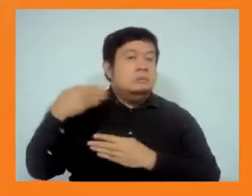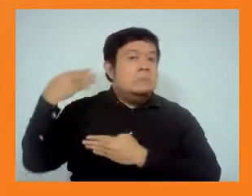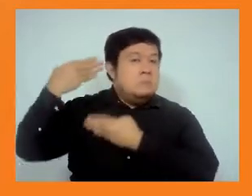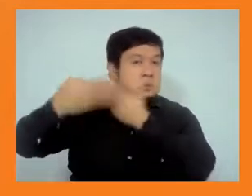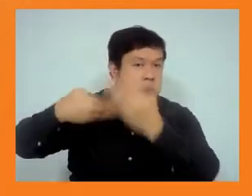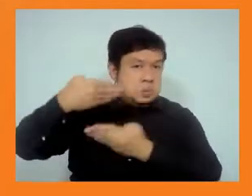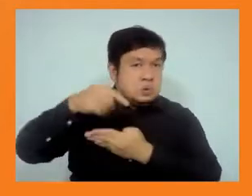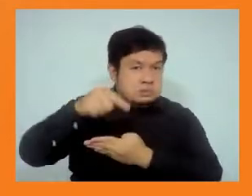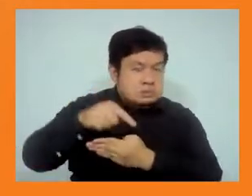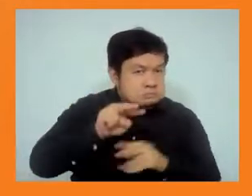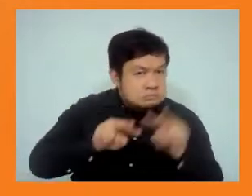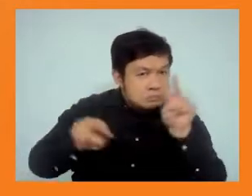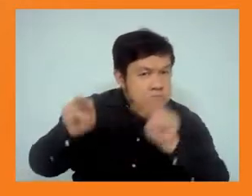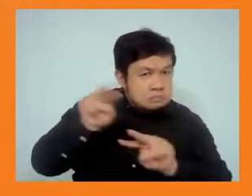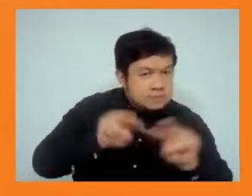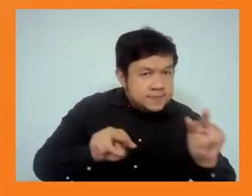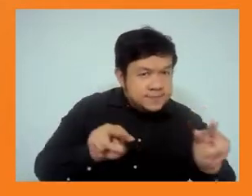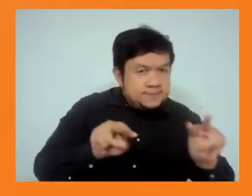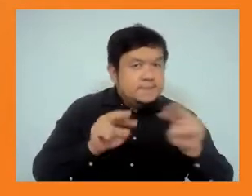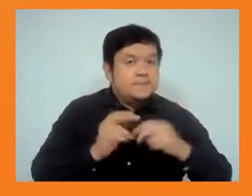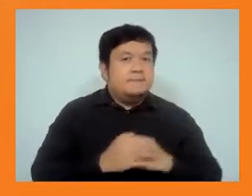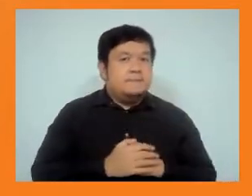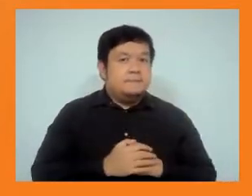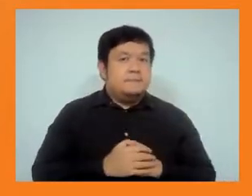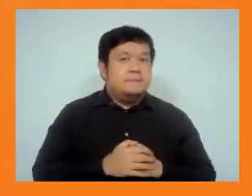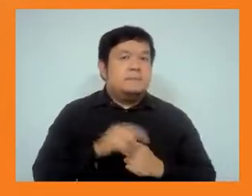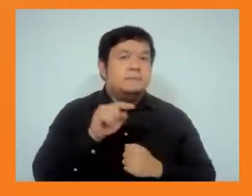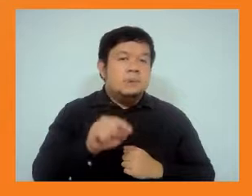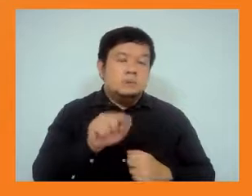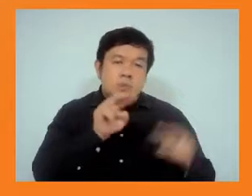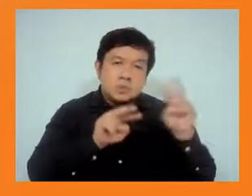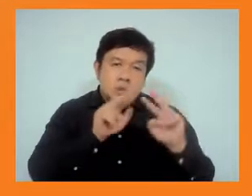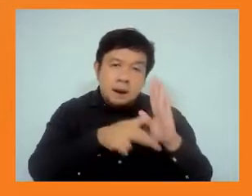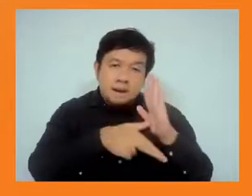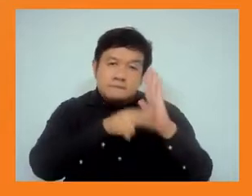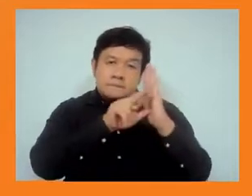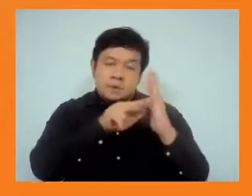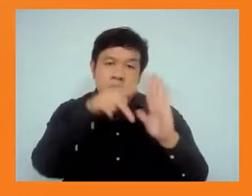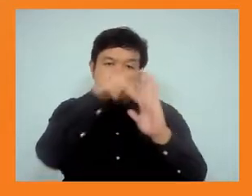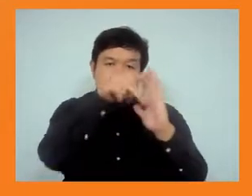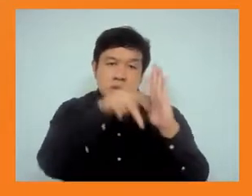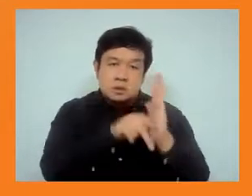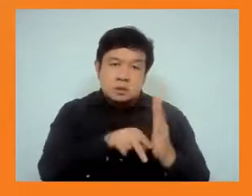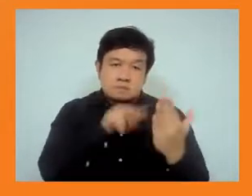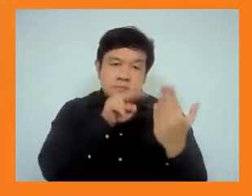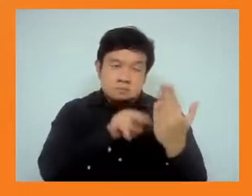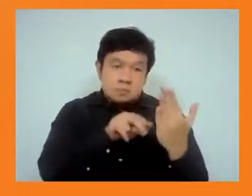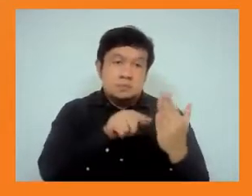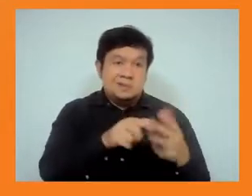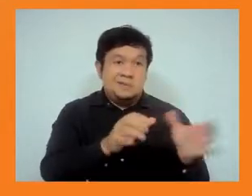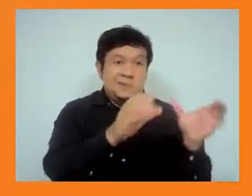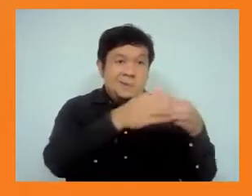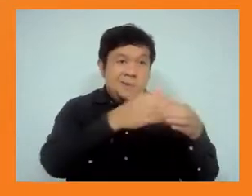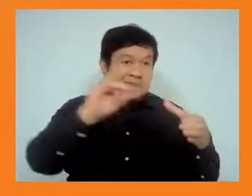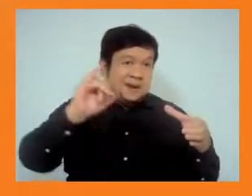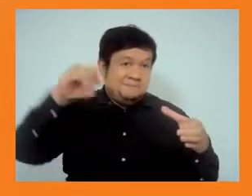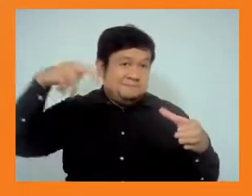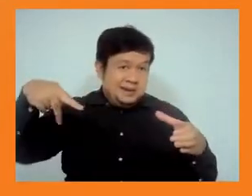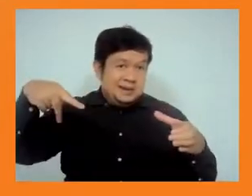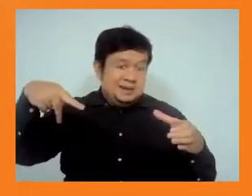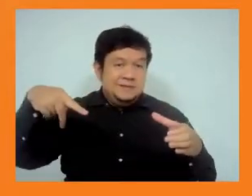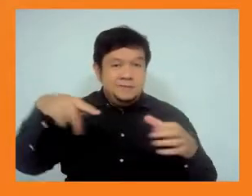that have been affected by some of our past projects in order to get a better understanding about how projects have affected them on